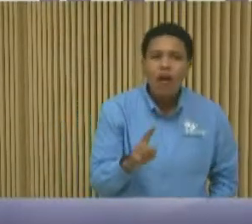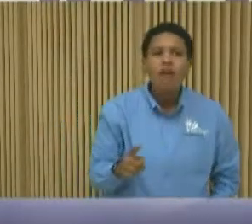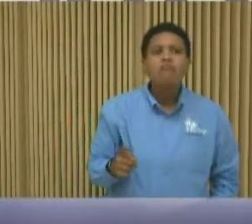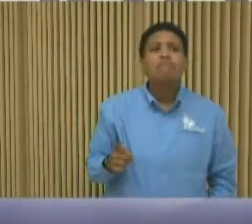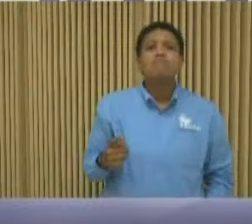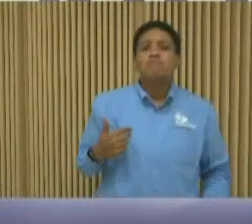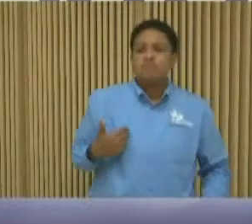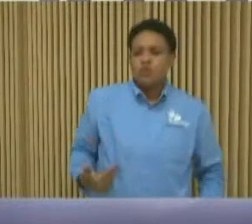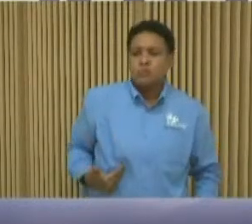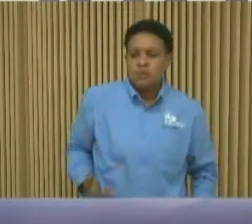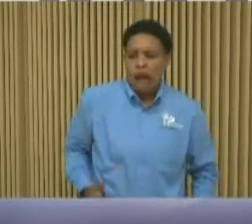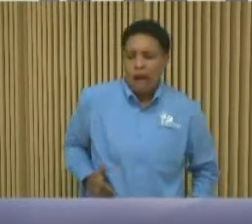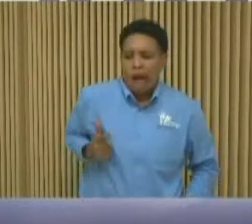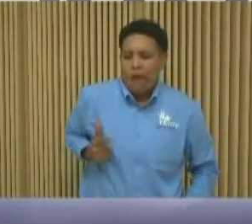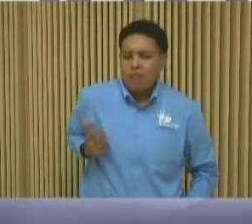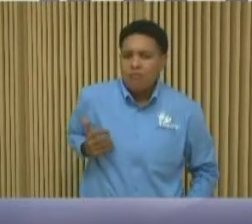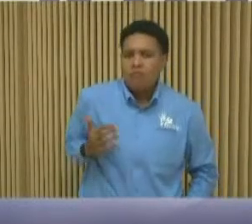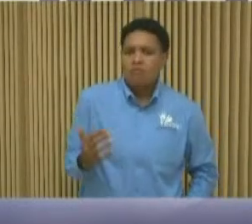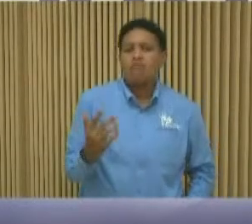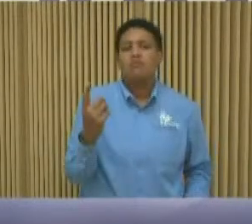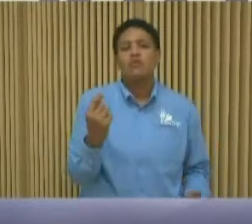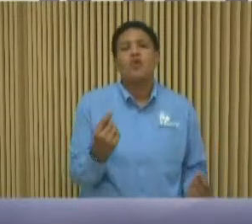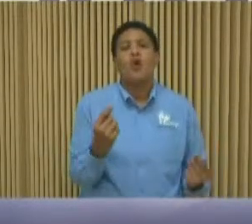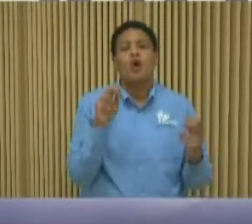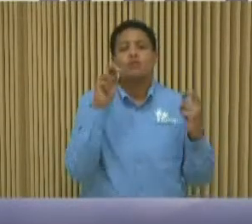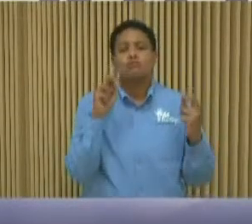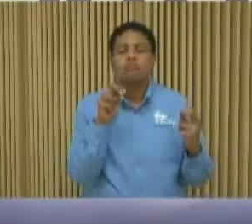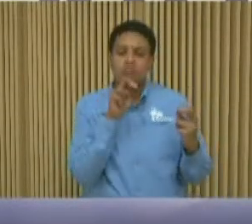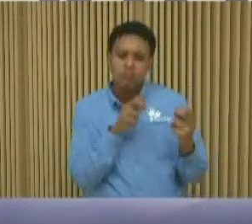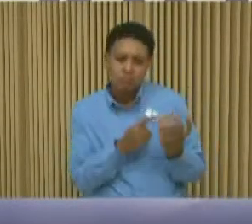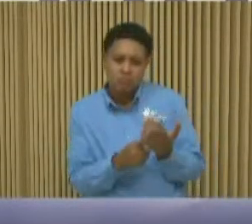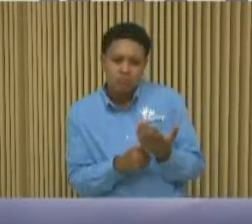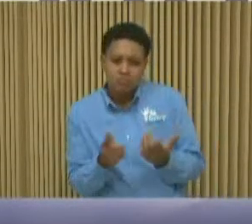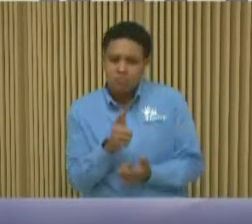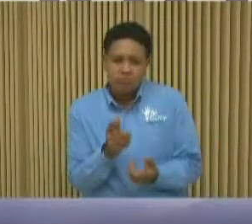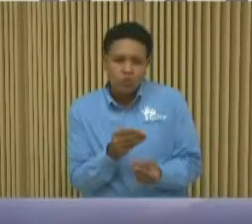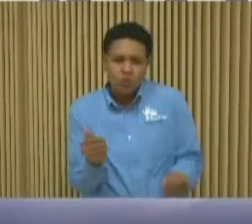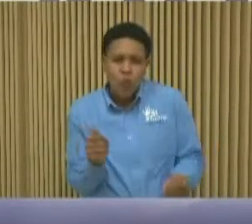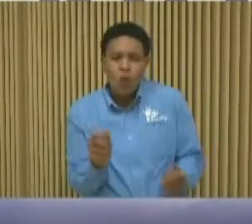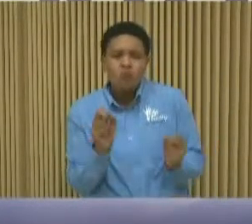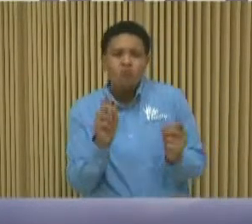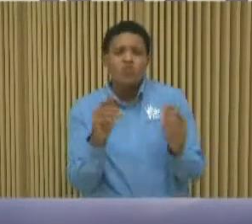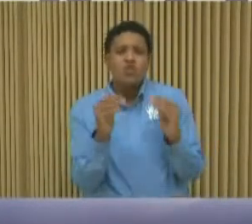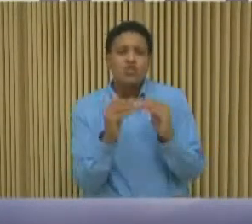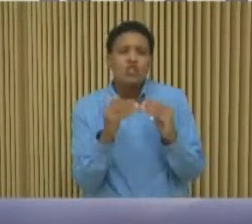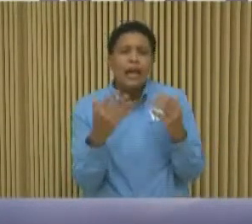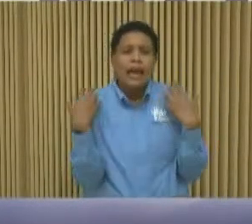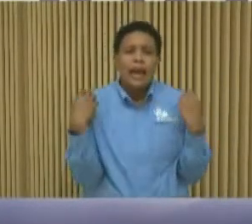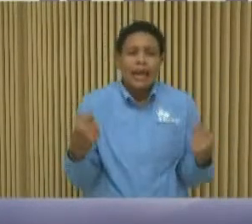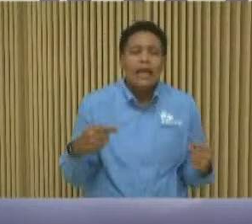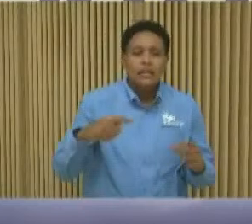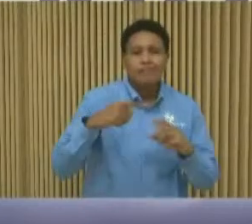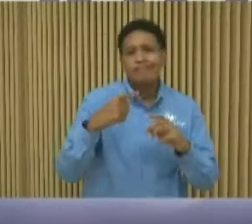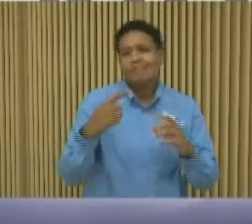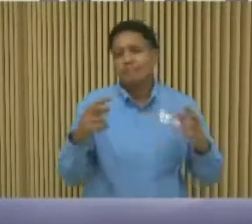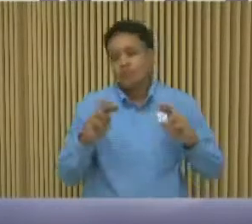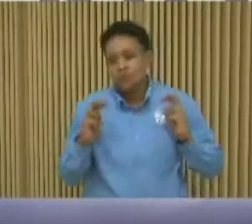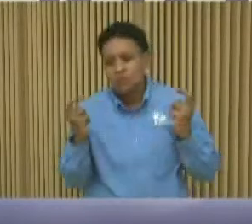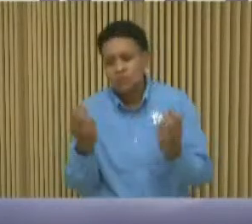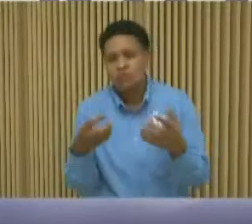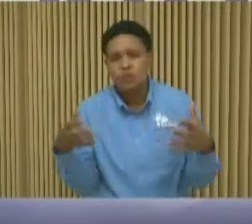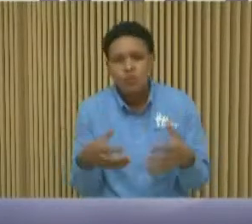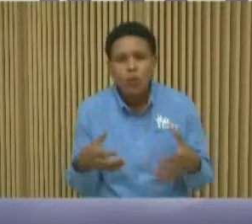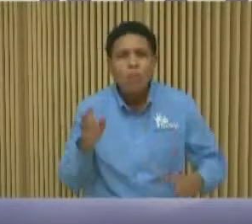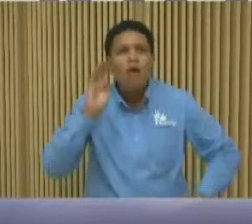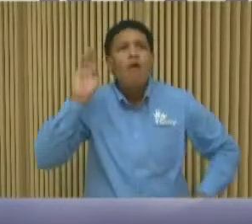civilizations have done. Mediations, restorative justice, healing circles, all of these